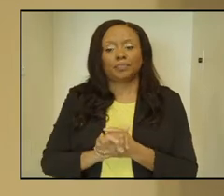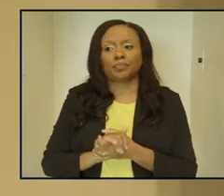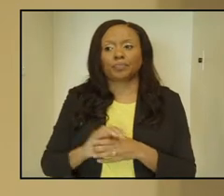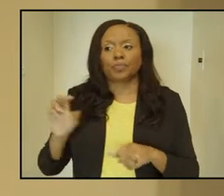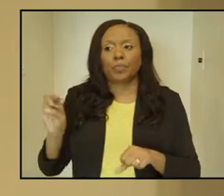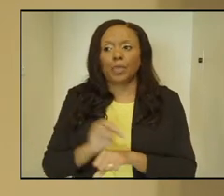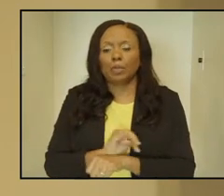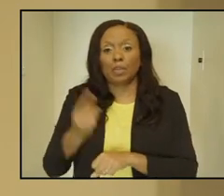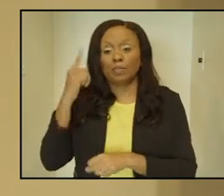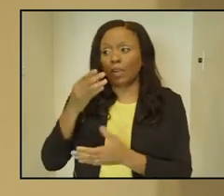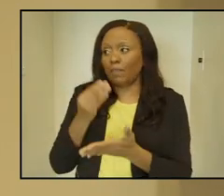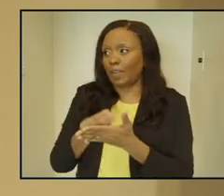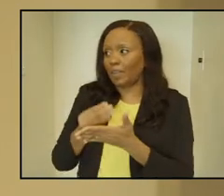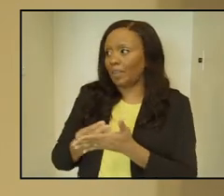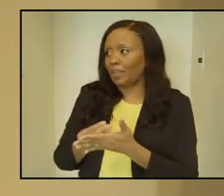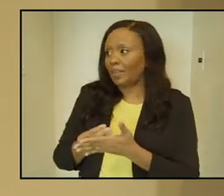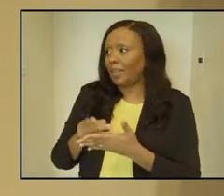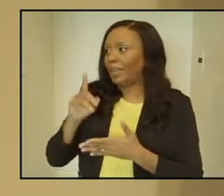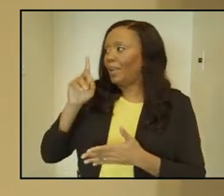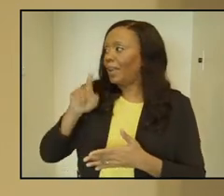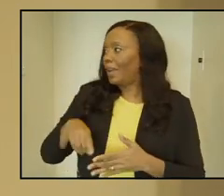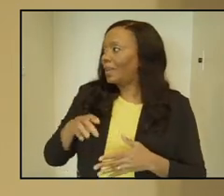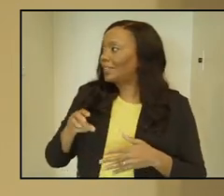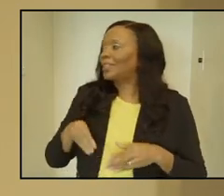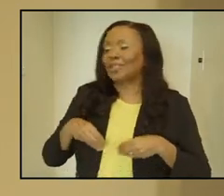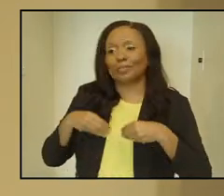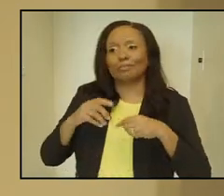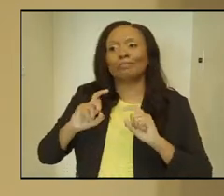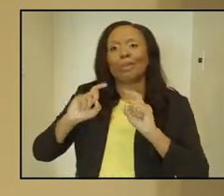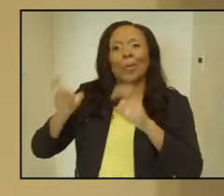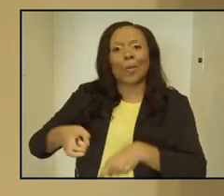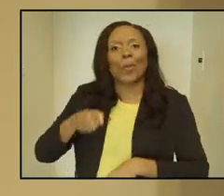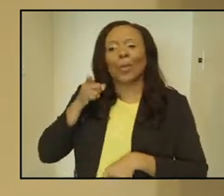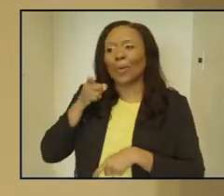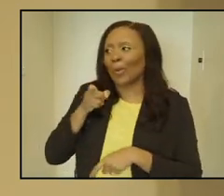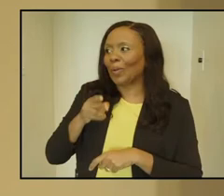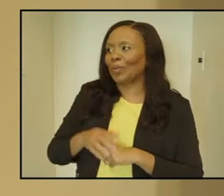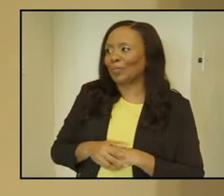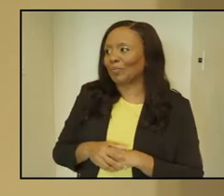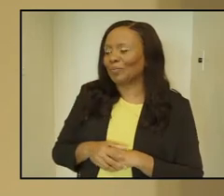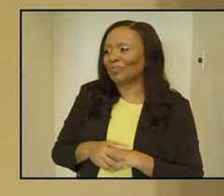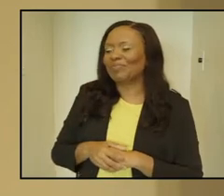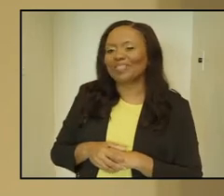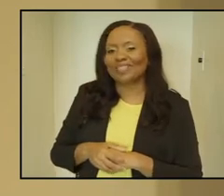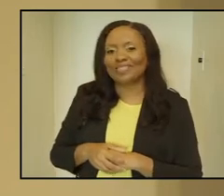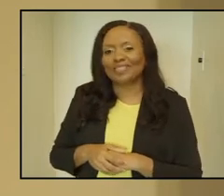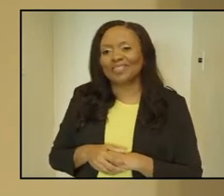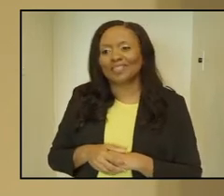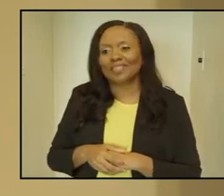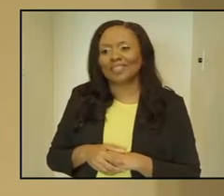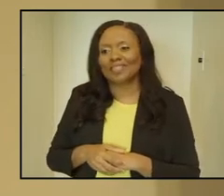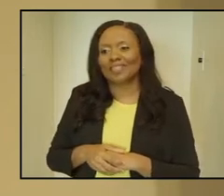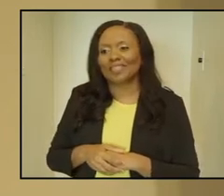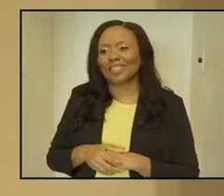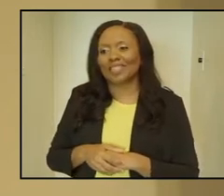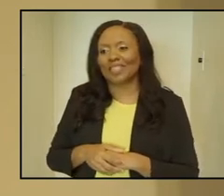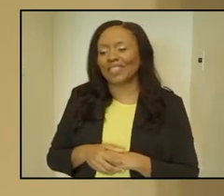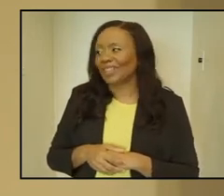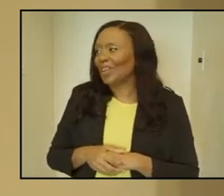to reward you with a dedicated draftsman, for the dedicated